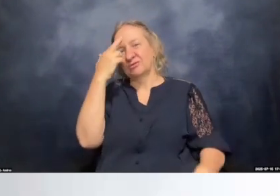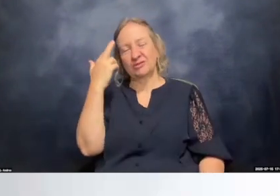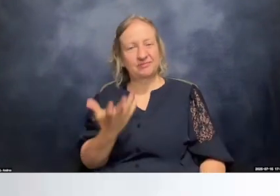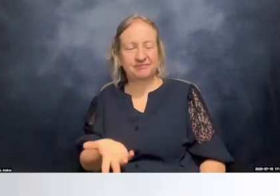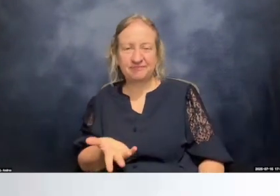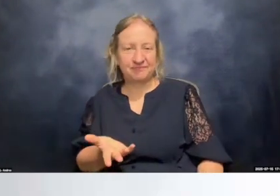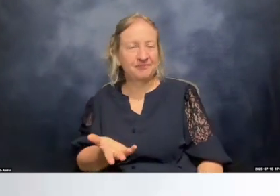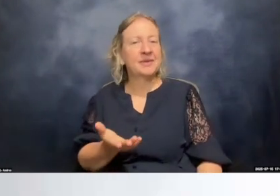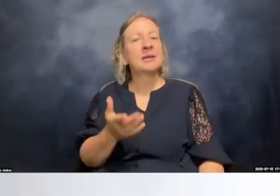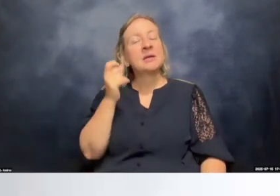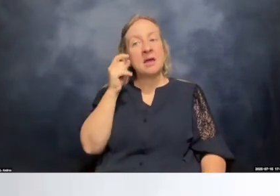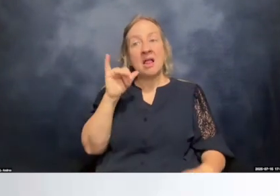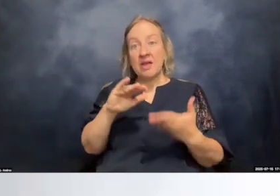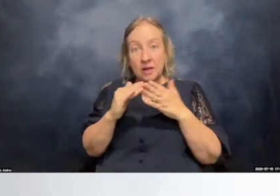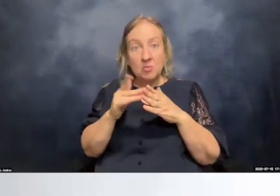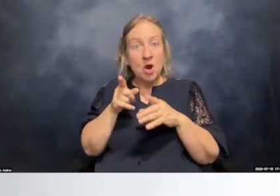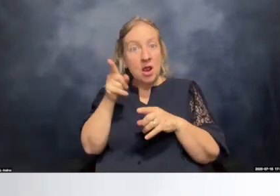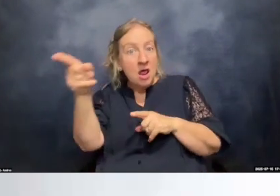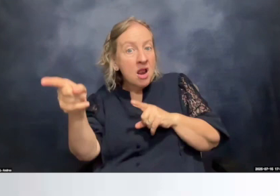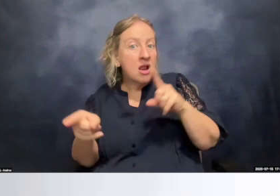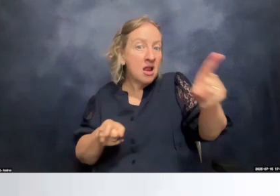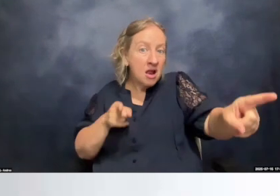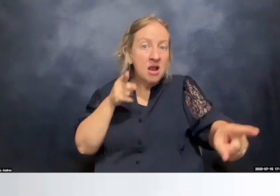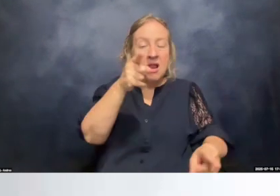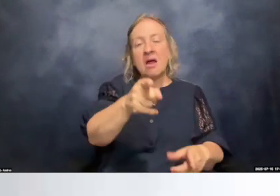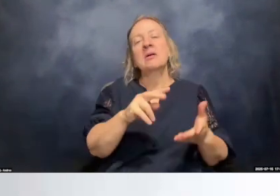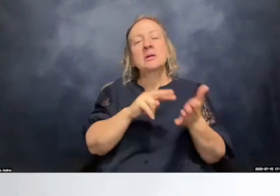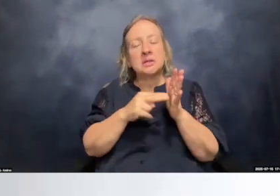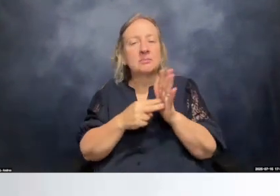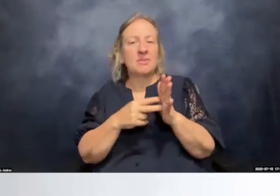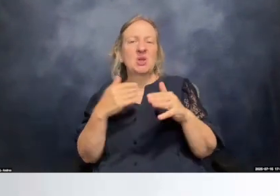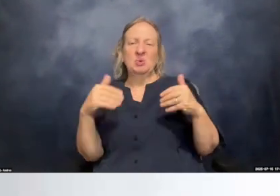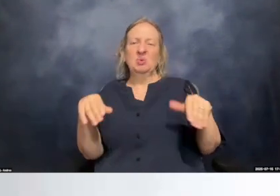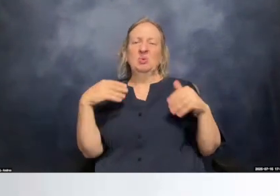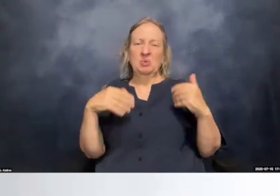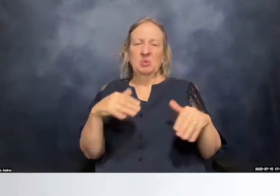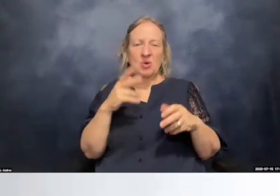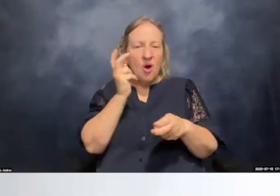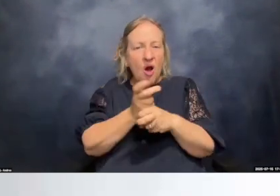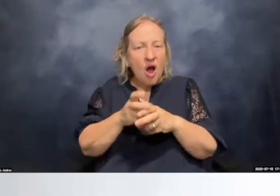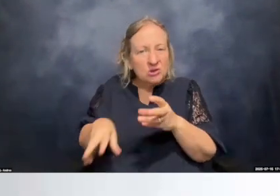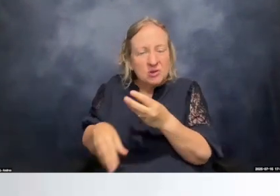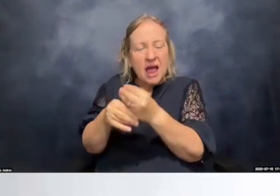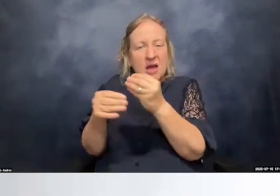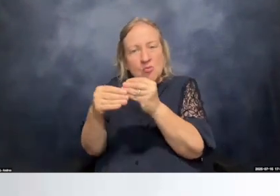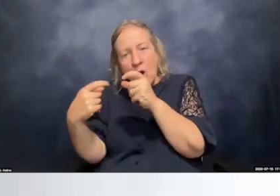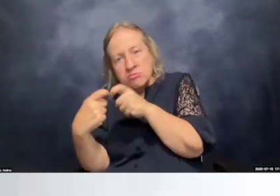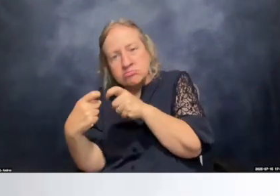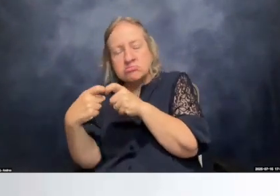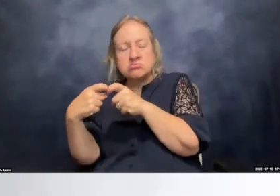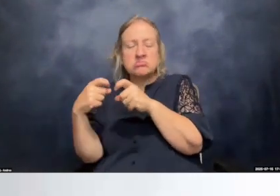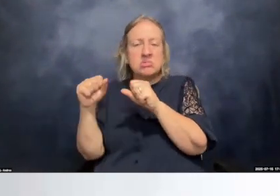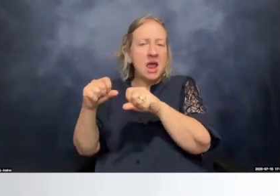Additionally, the remoteness of these communities presents significant challenges in building out reliable energy infrastructure. The